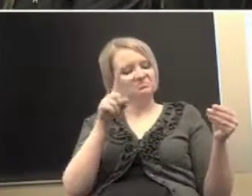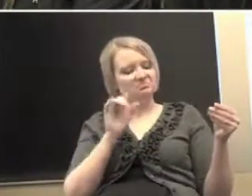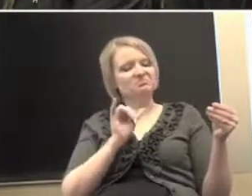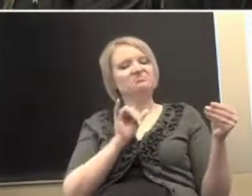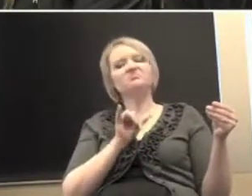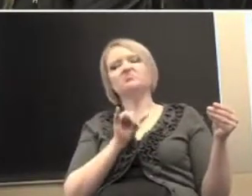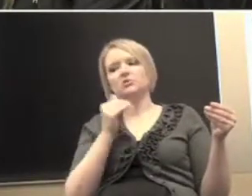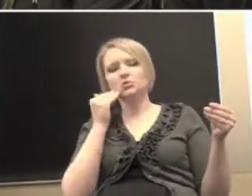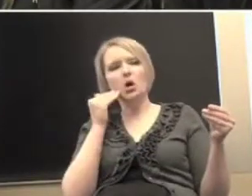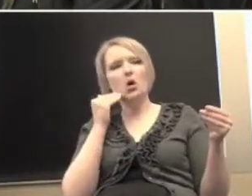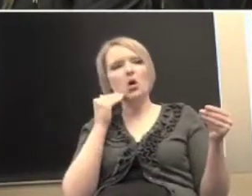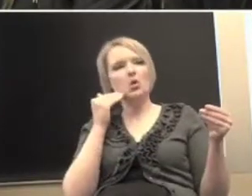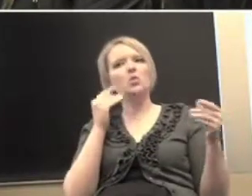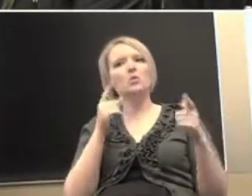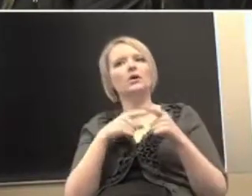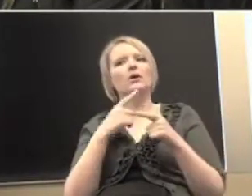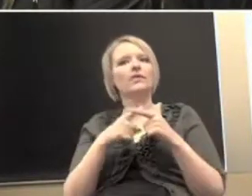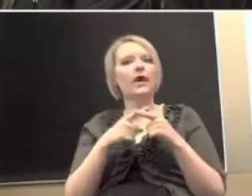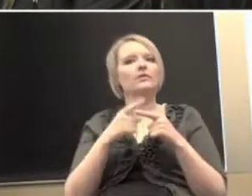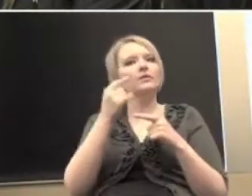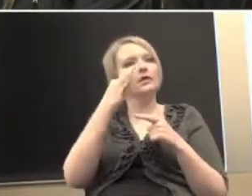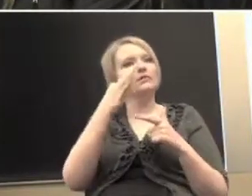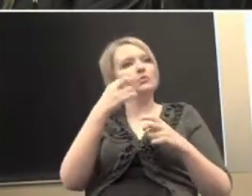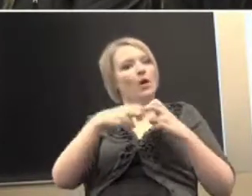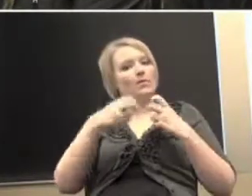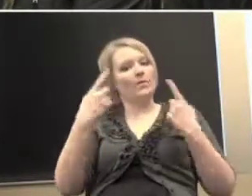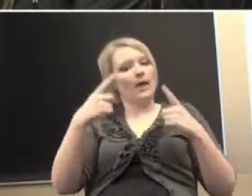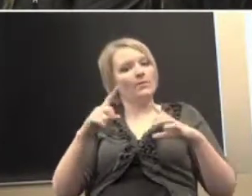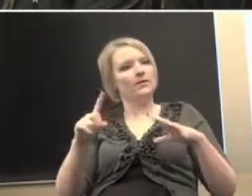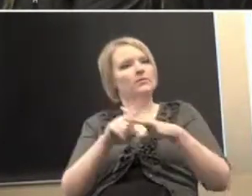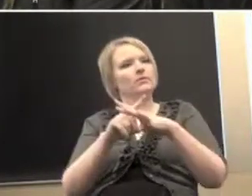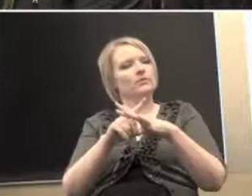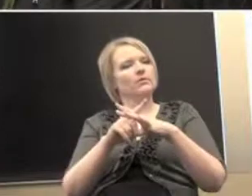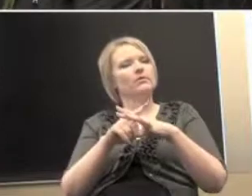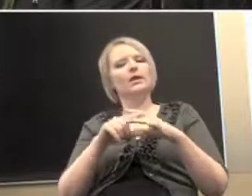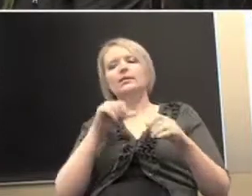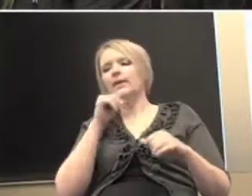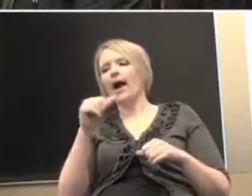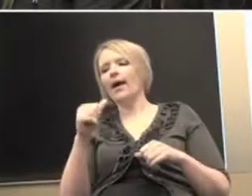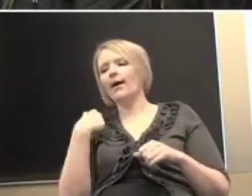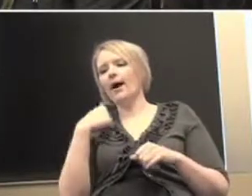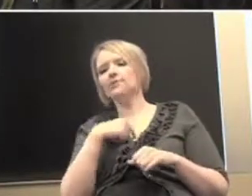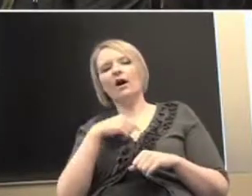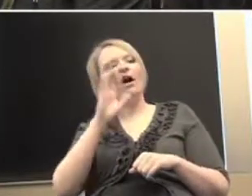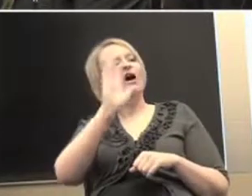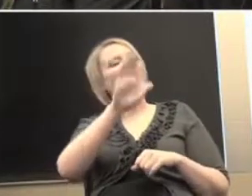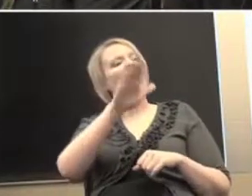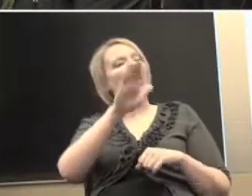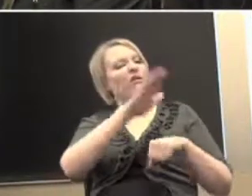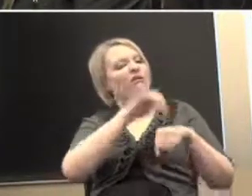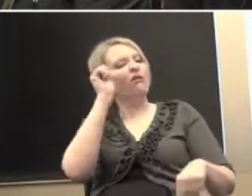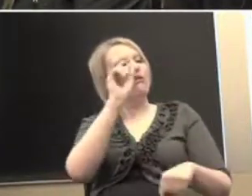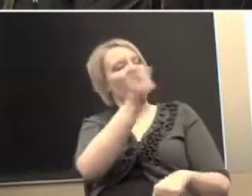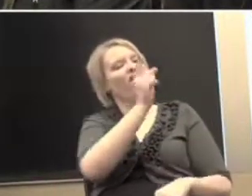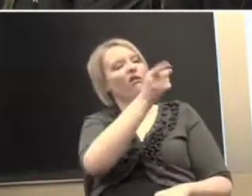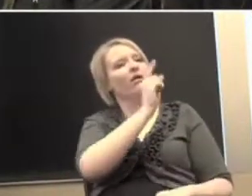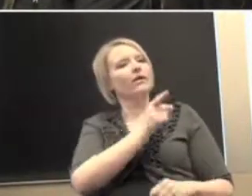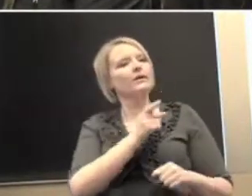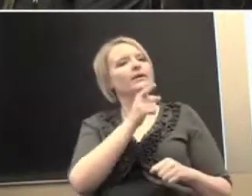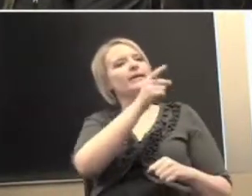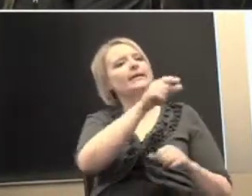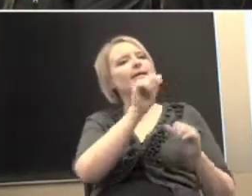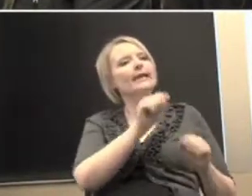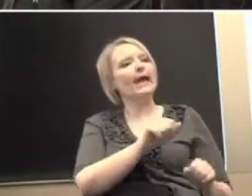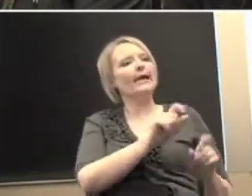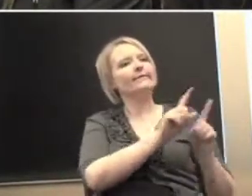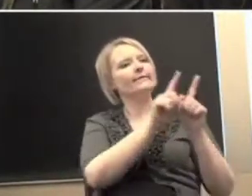then when a breakdown occurs and a problem occurs, instead of him being called out, you didn't do this, he can go through with the social worker,